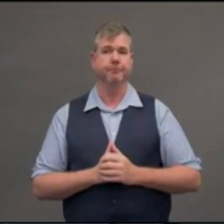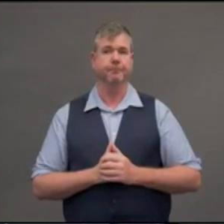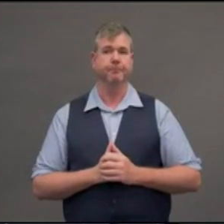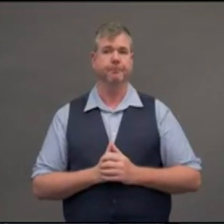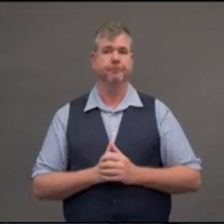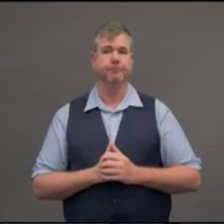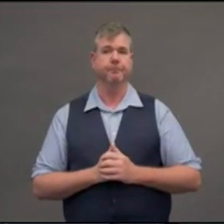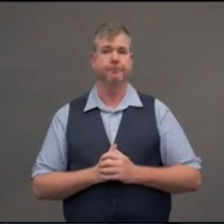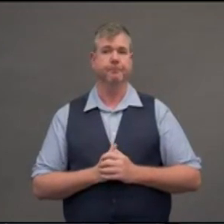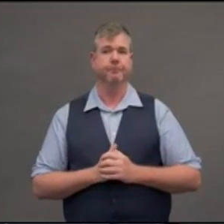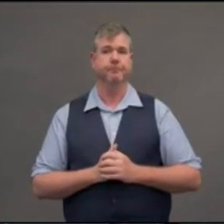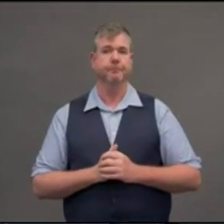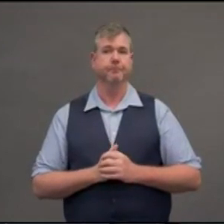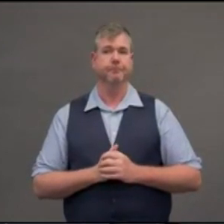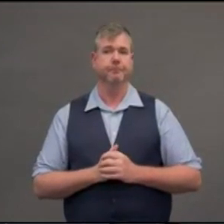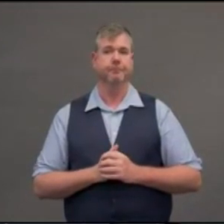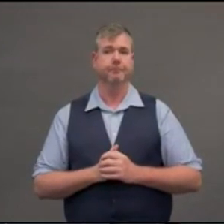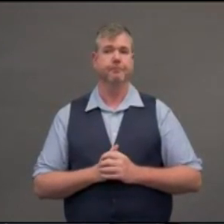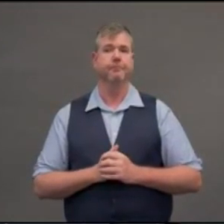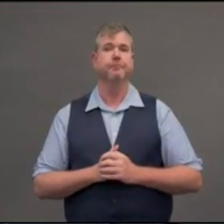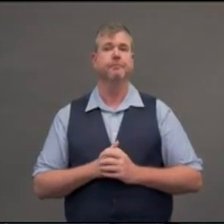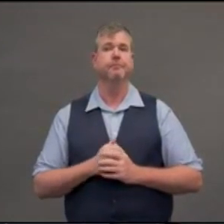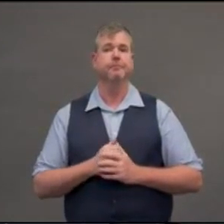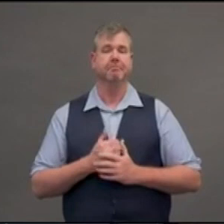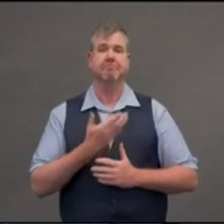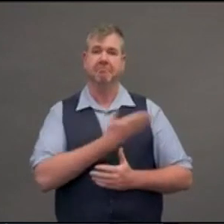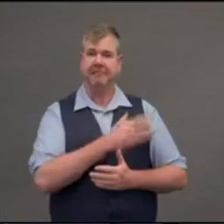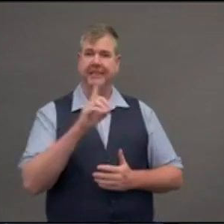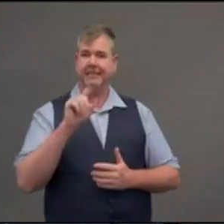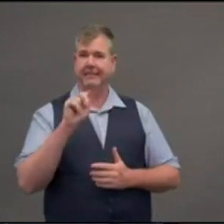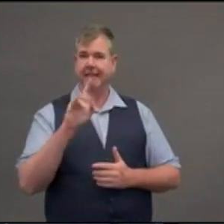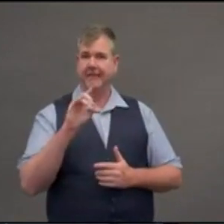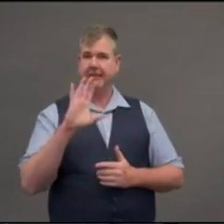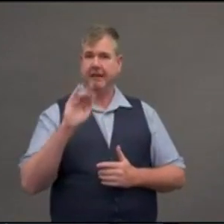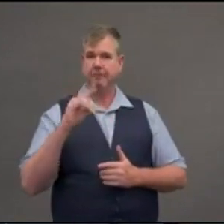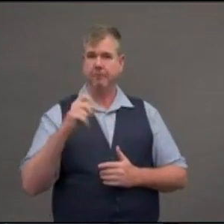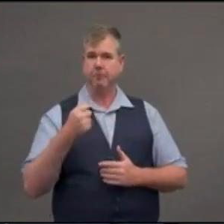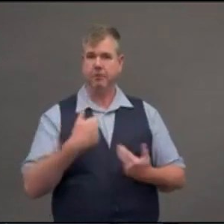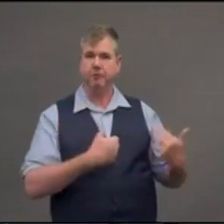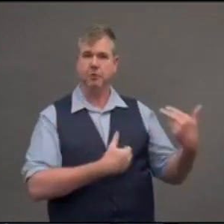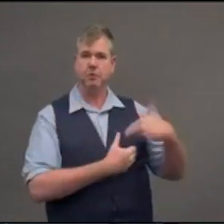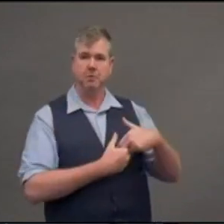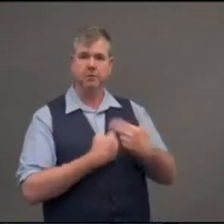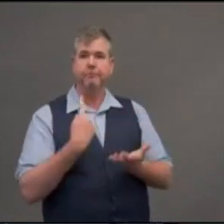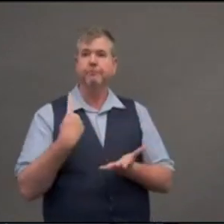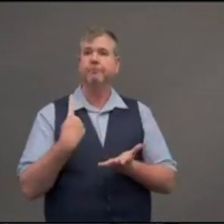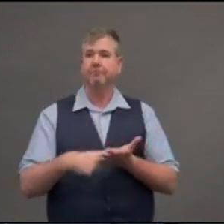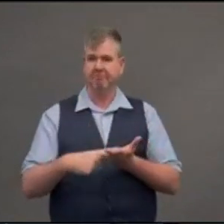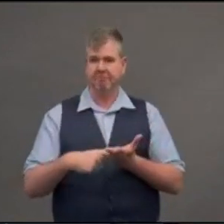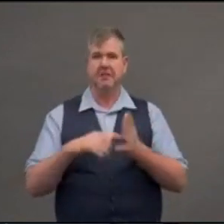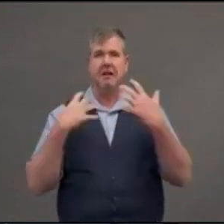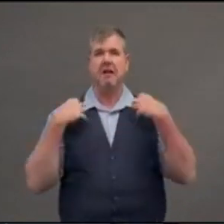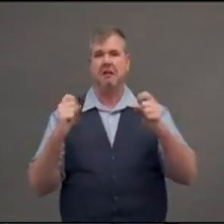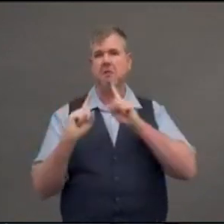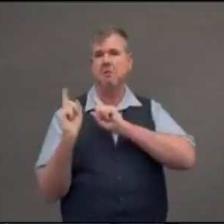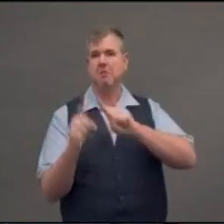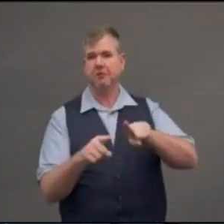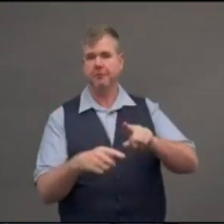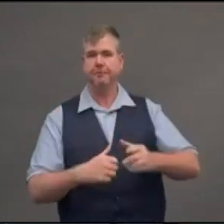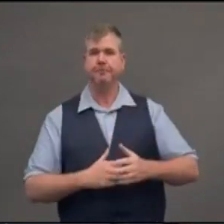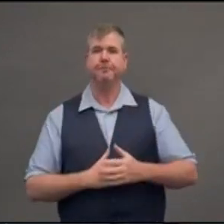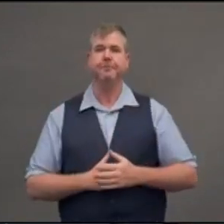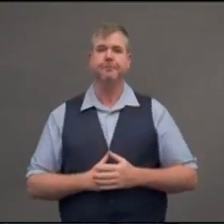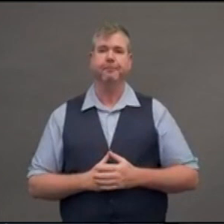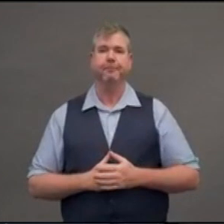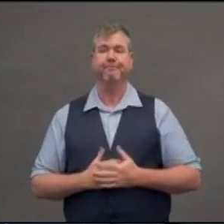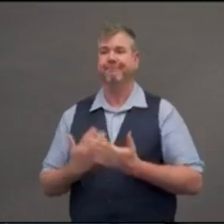Center, David Campos, joins us this morning to share more information about that. Thank you very much, Larry. Good morning, everyone, and